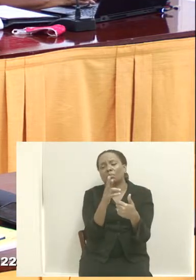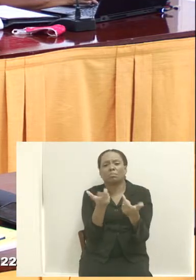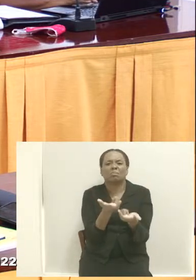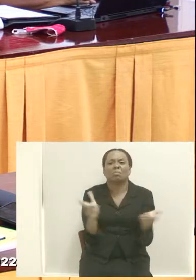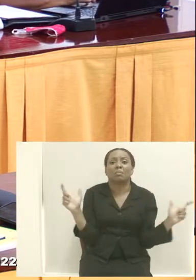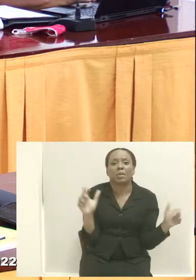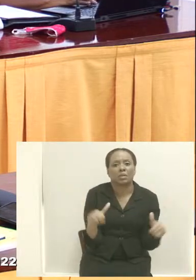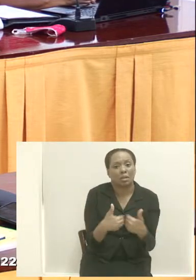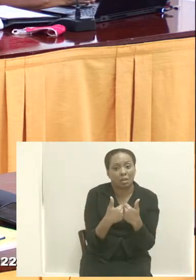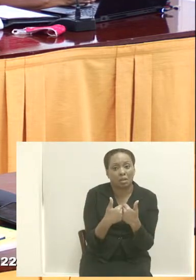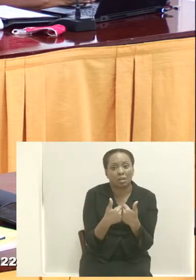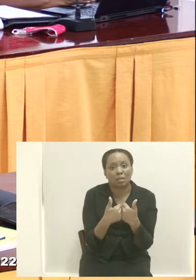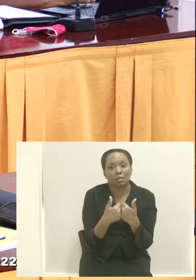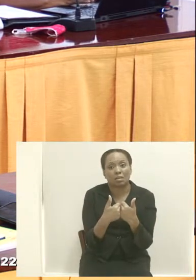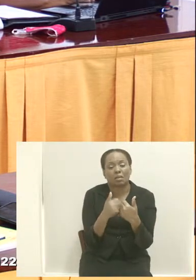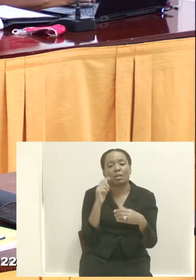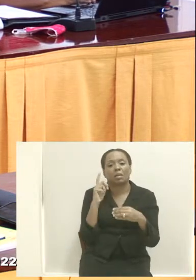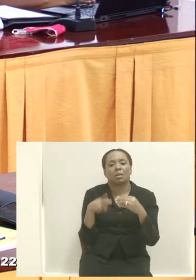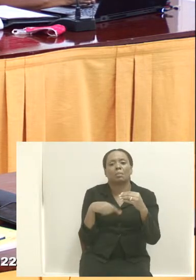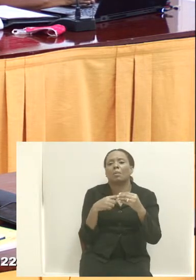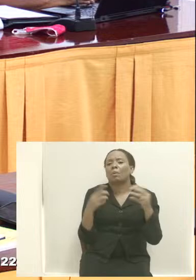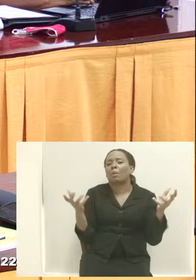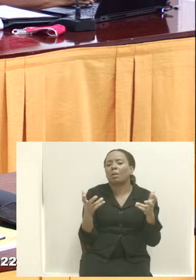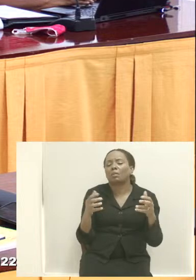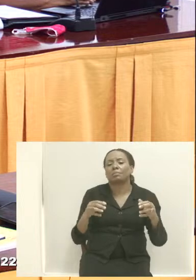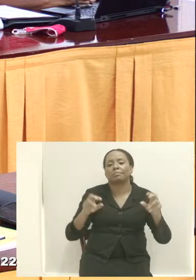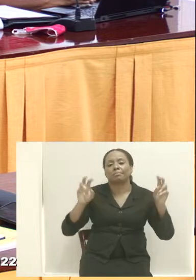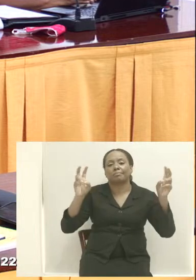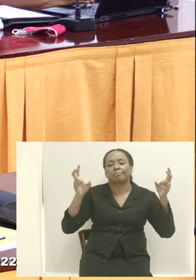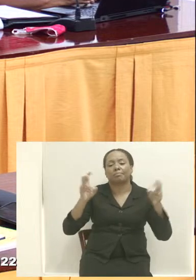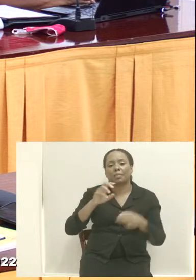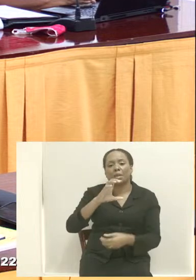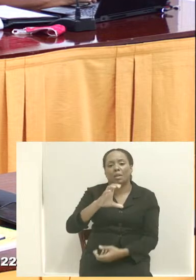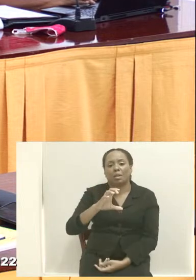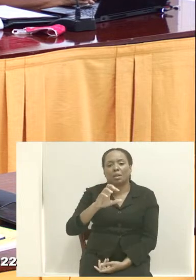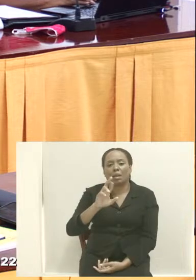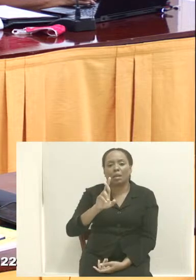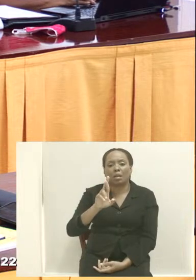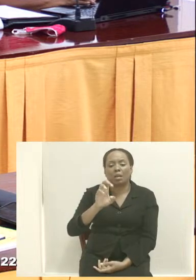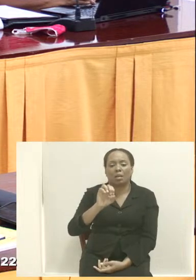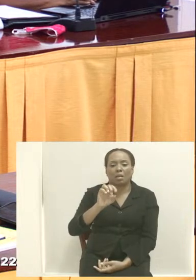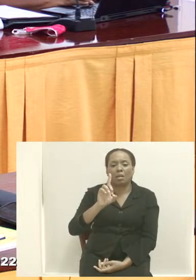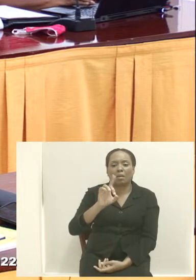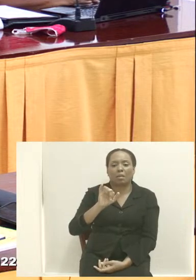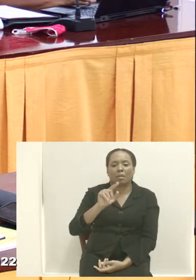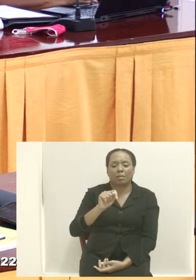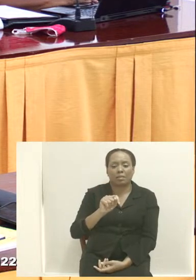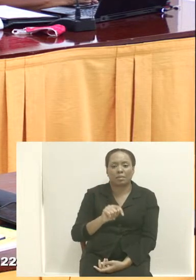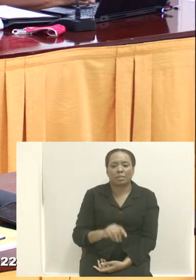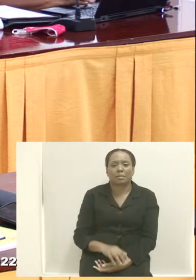The Honourable Member is right. The study shows it's 46,